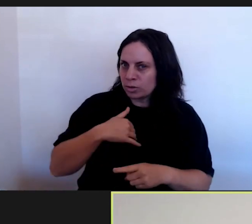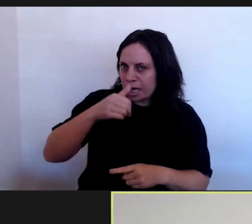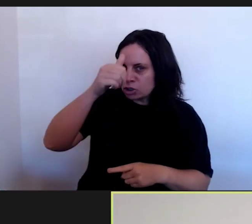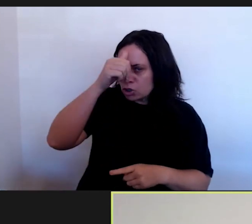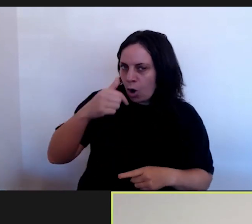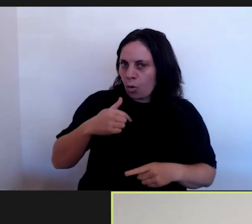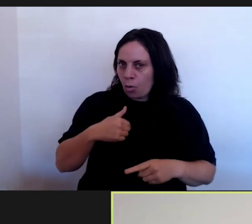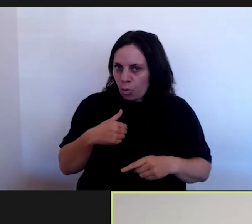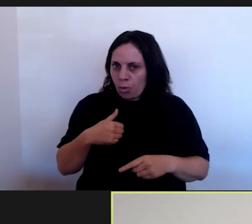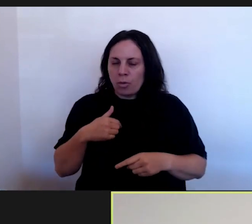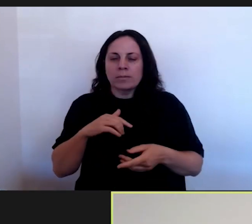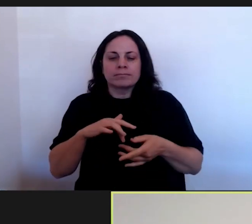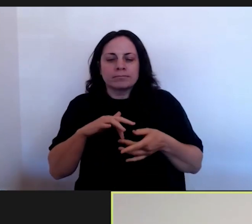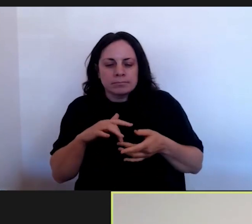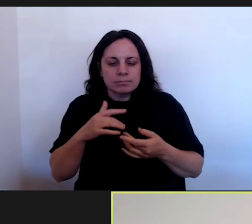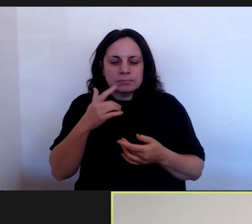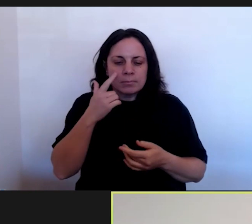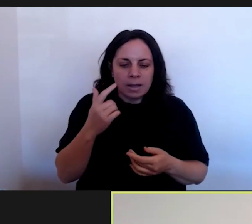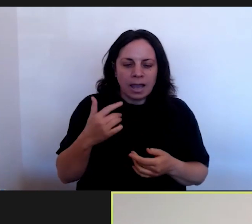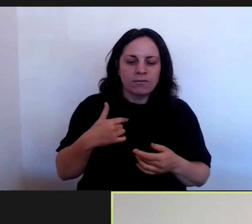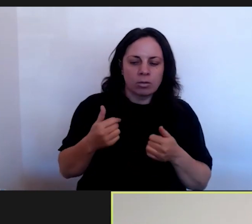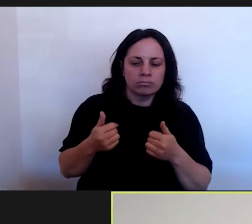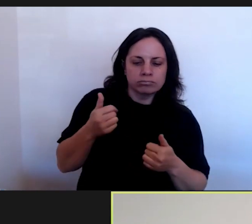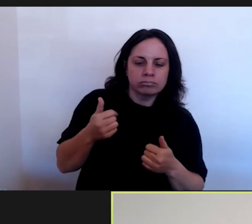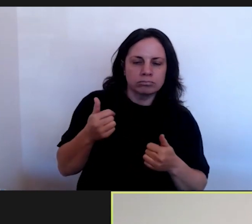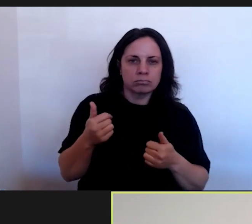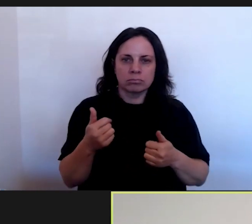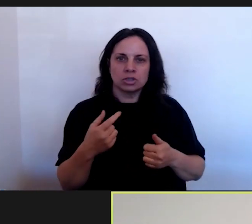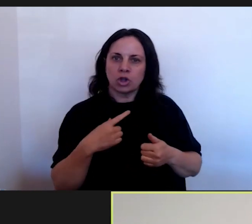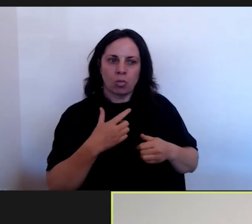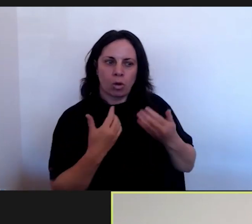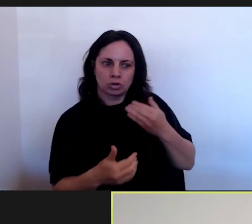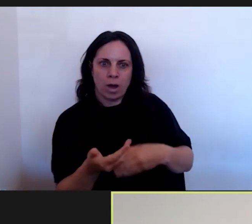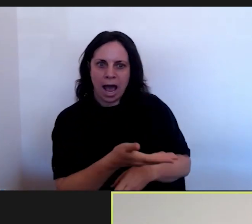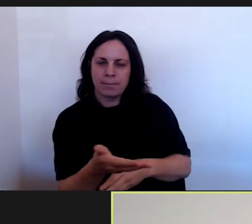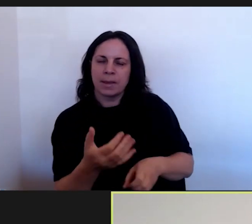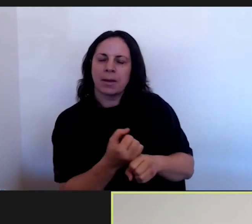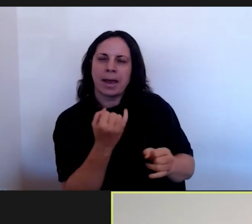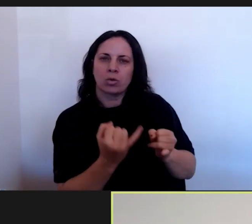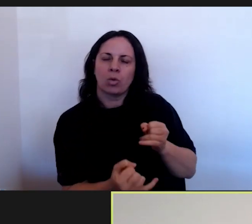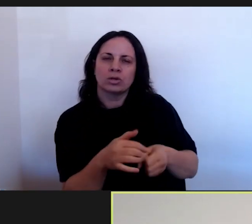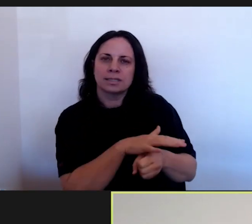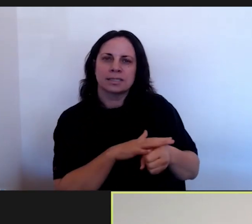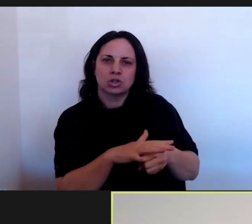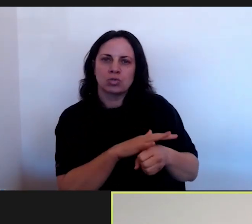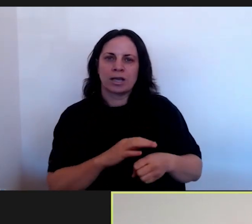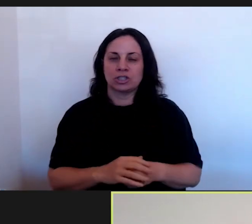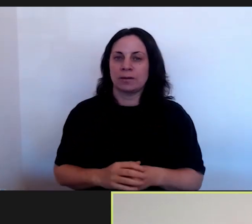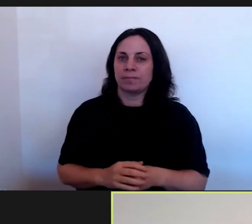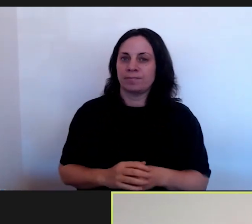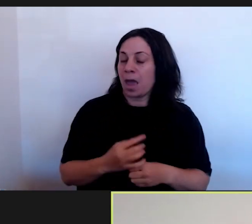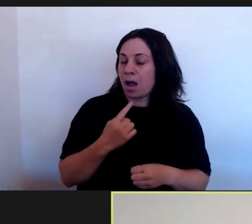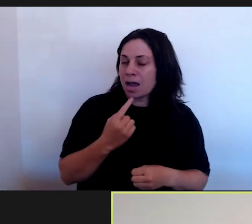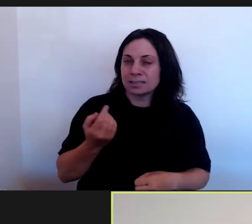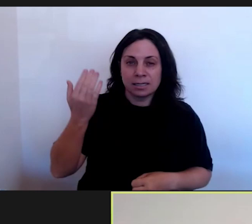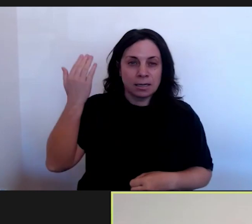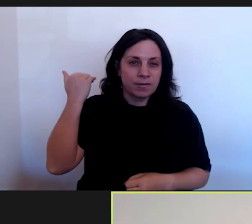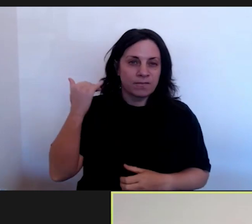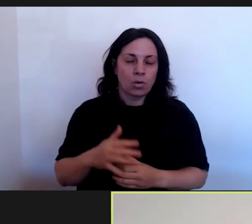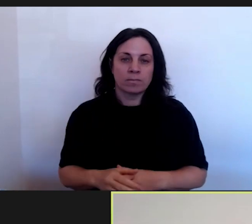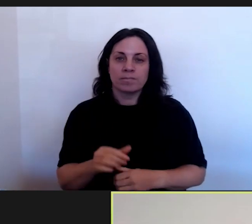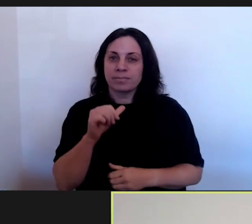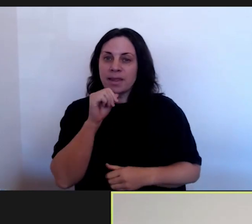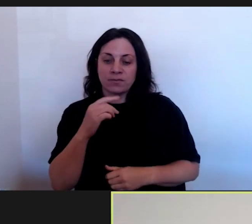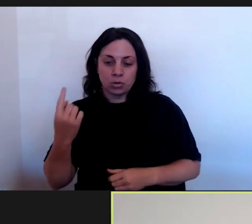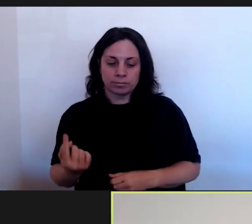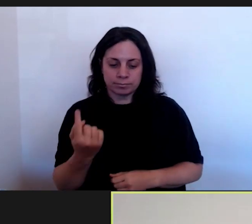you can be a liability. You can actually cause more harm as well. Because as I said earlier, if you go into a